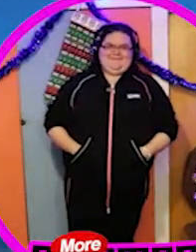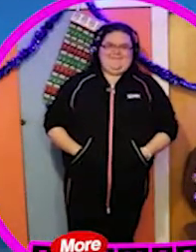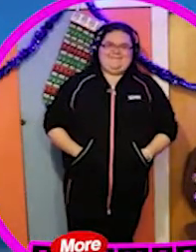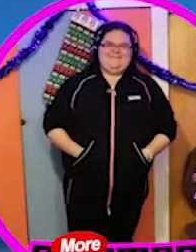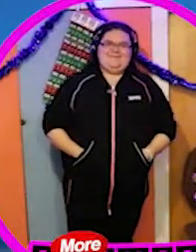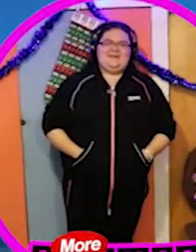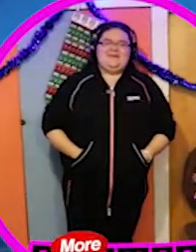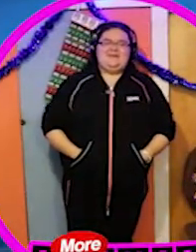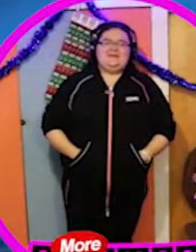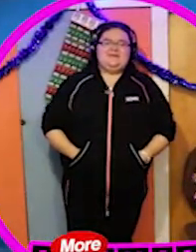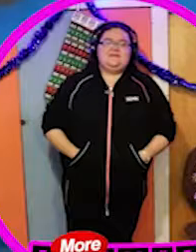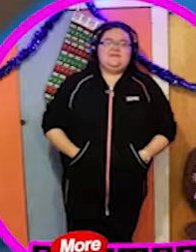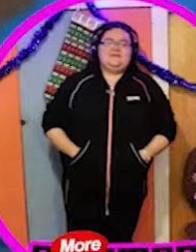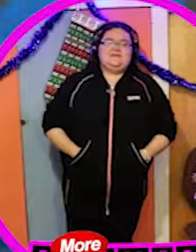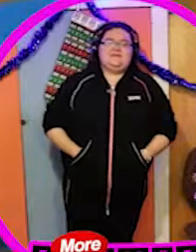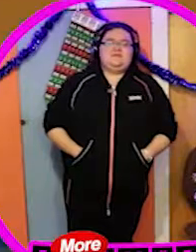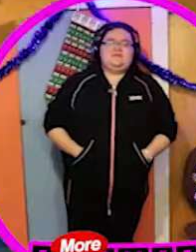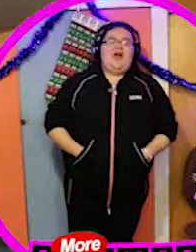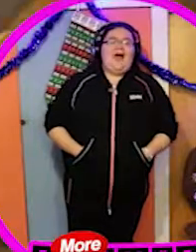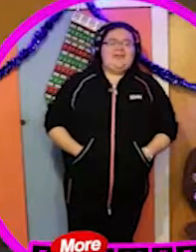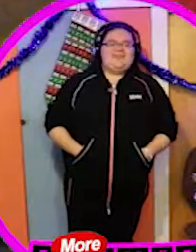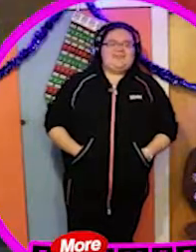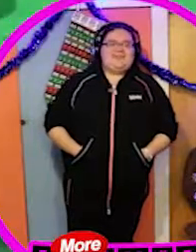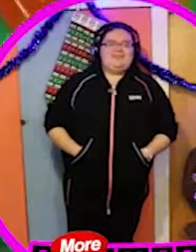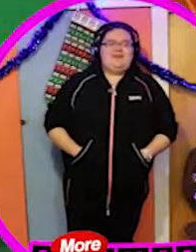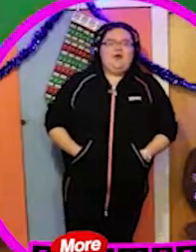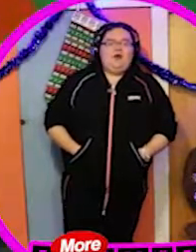That's how that works, Vic. That's exactly how that works.